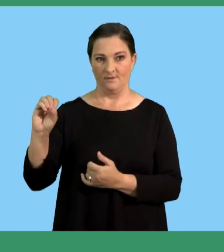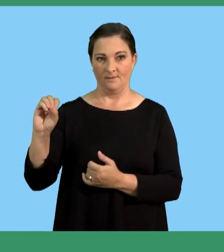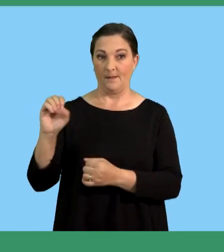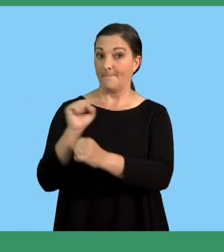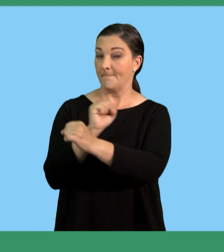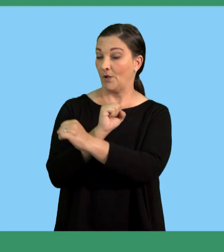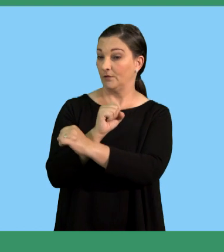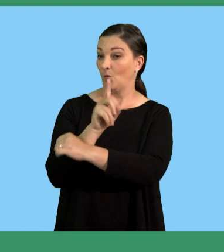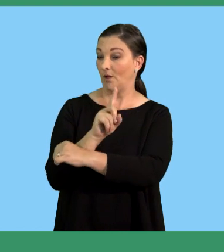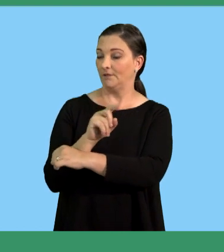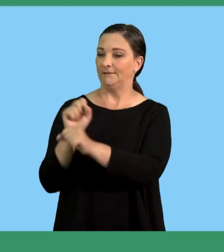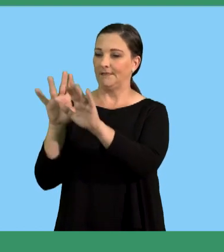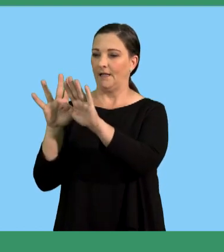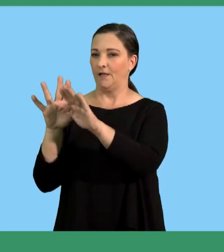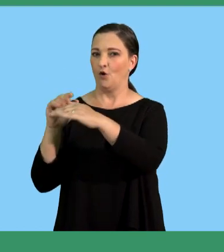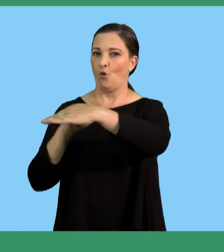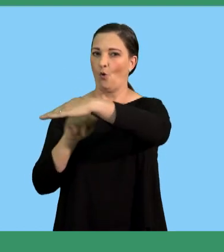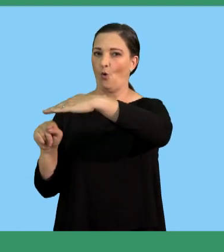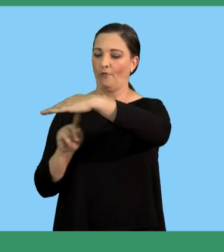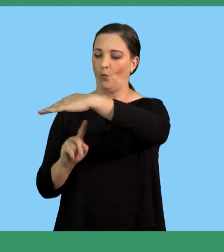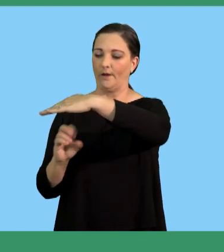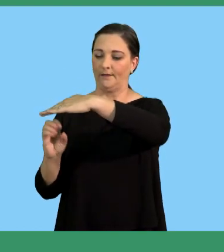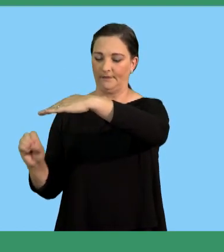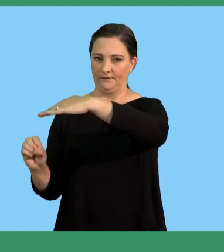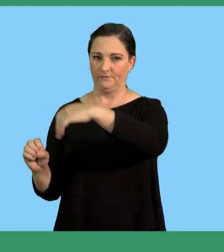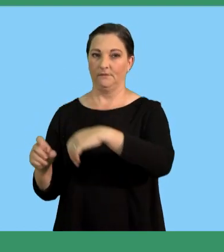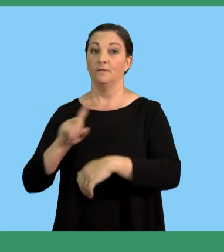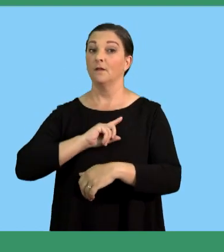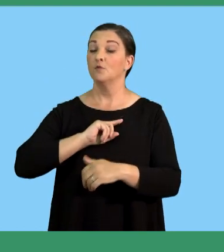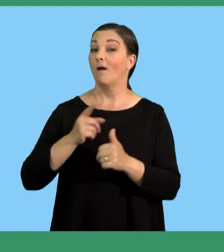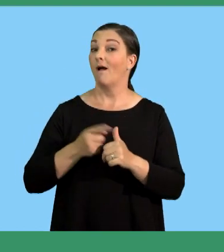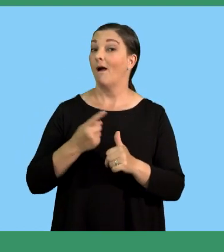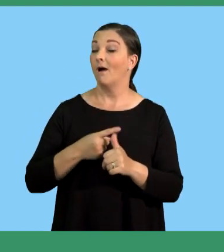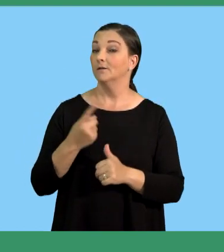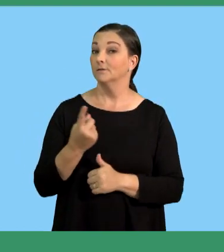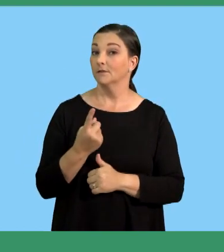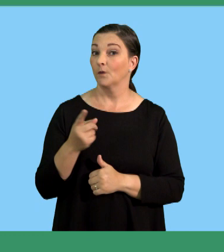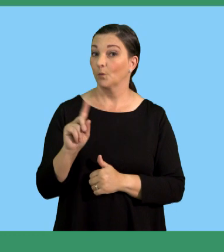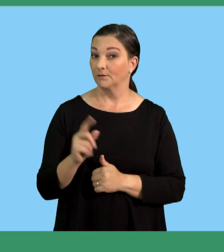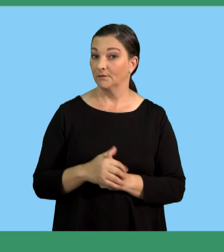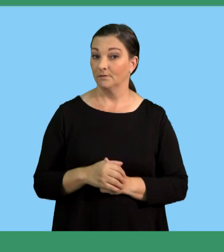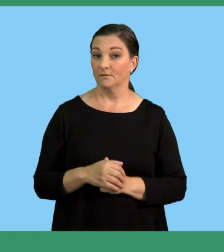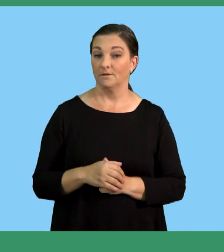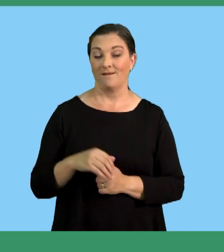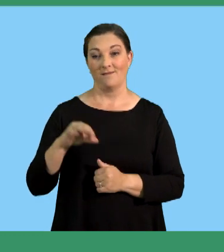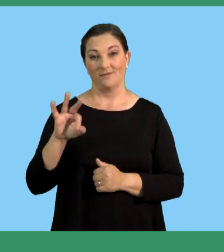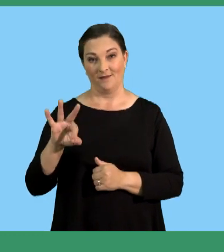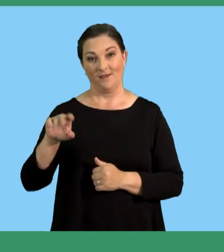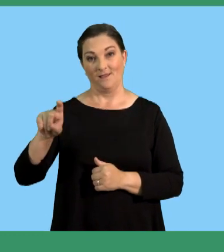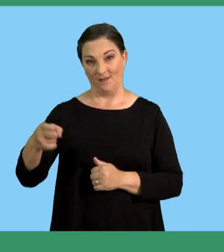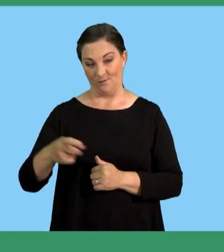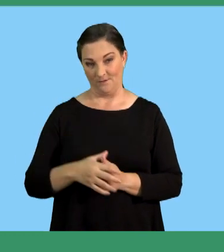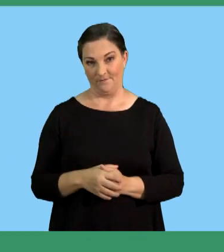30,000 multiplied by 10 over 100. The answer is